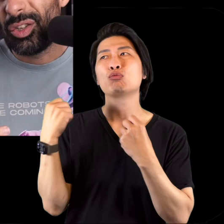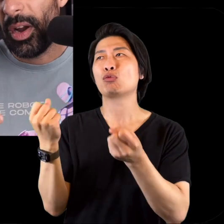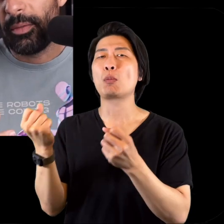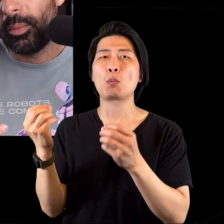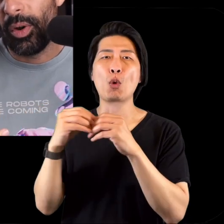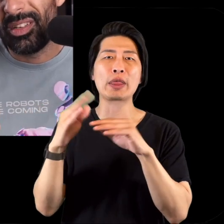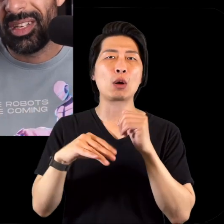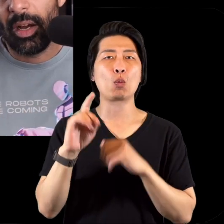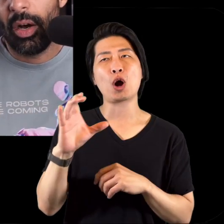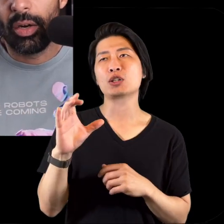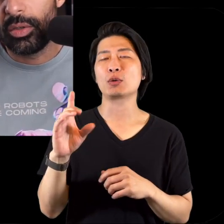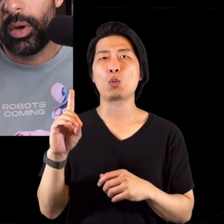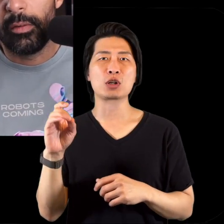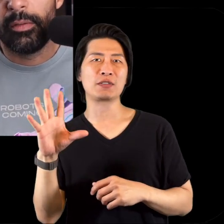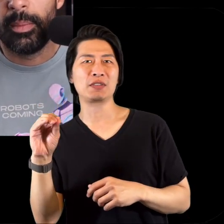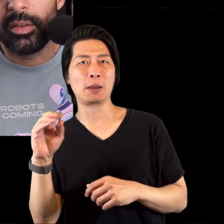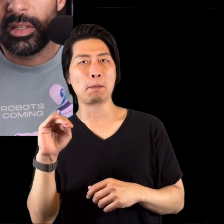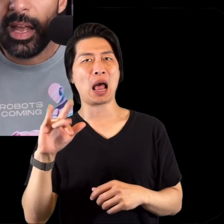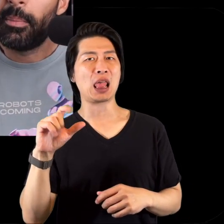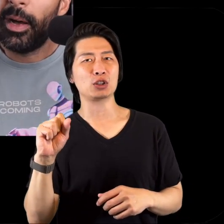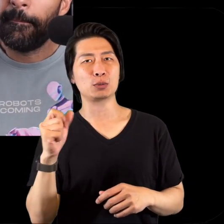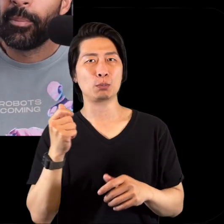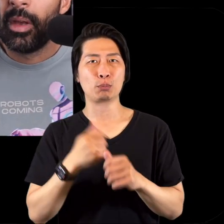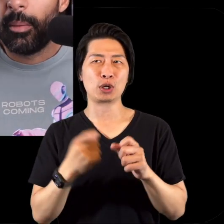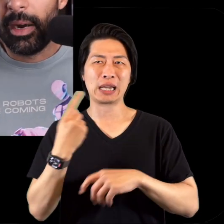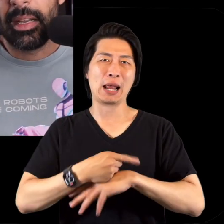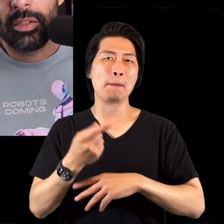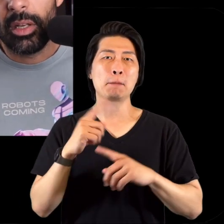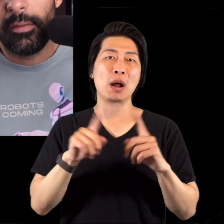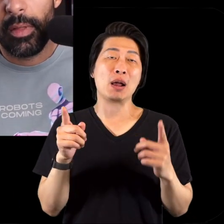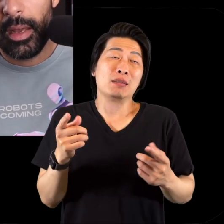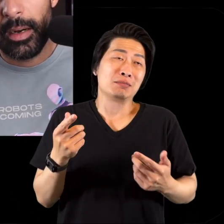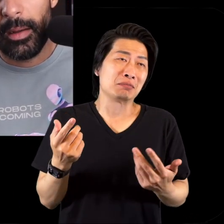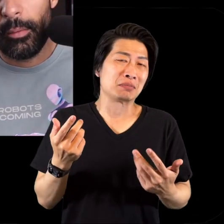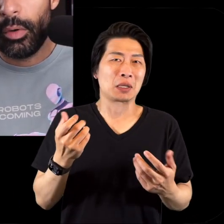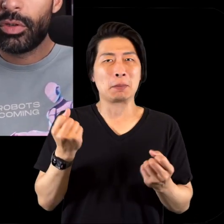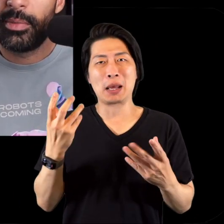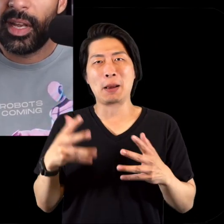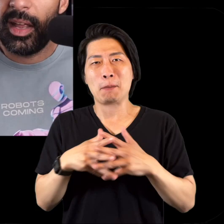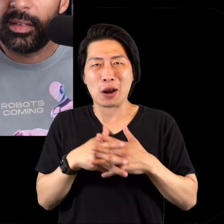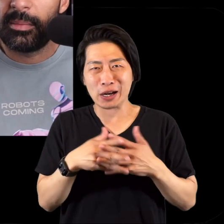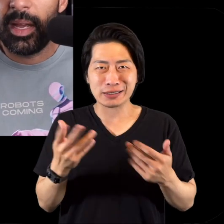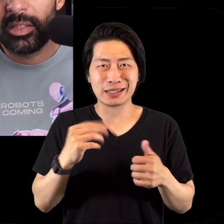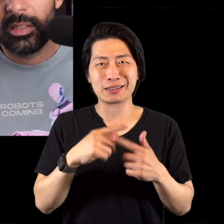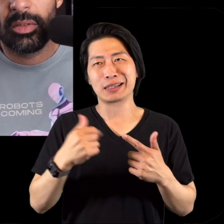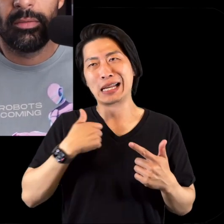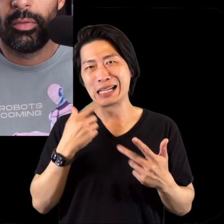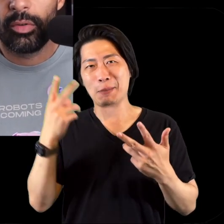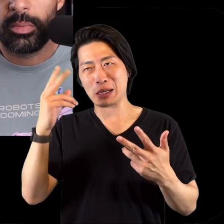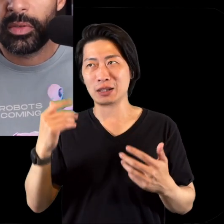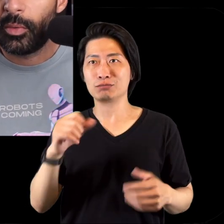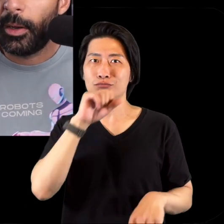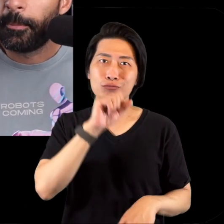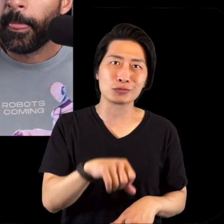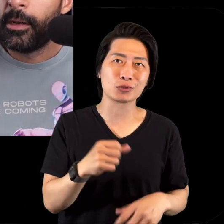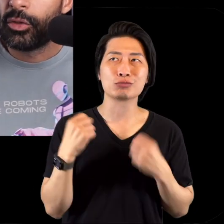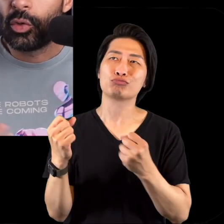don't really travel more than, say, 100 to 150 miles a day. But Americans love their road trips. Canadians and Mexicans love their road